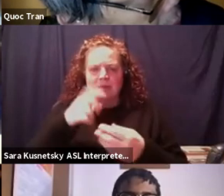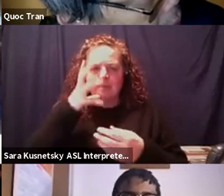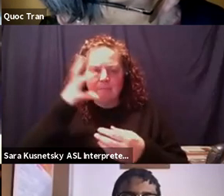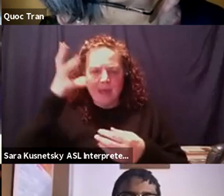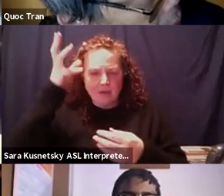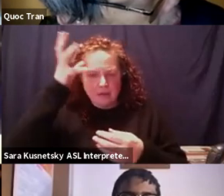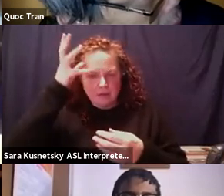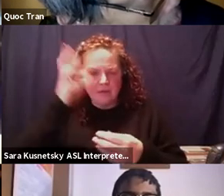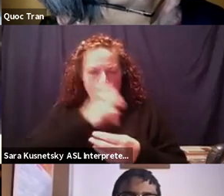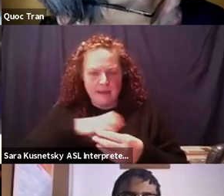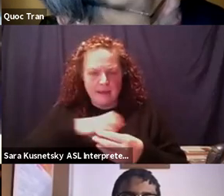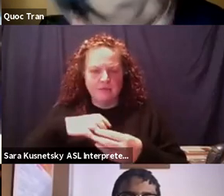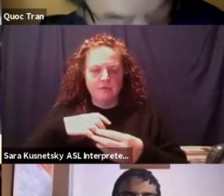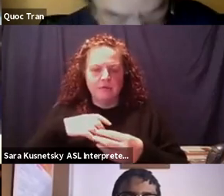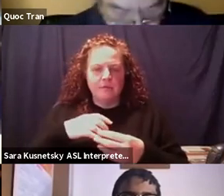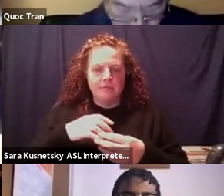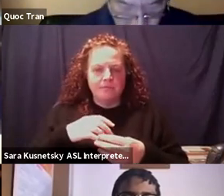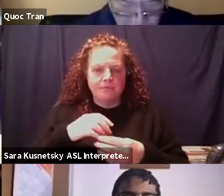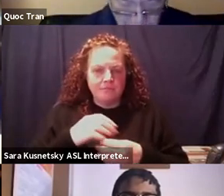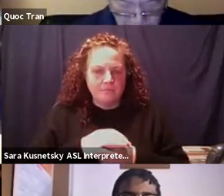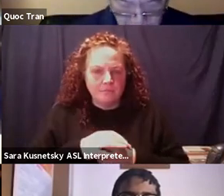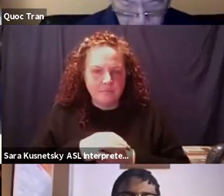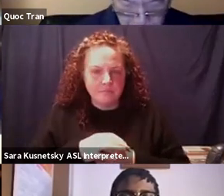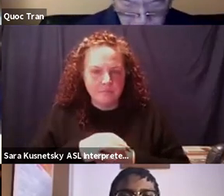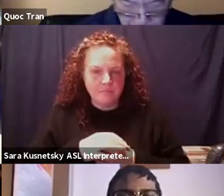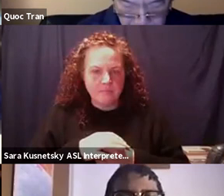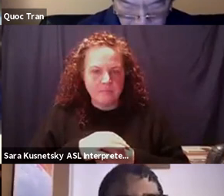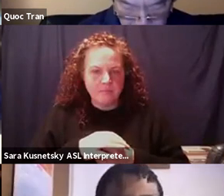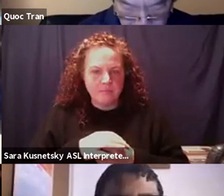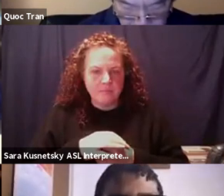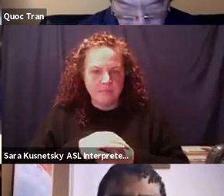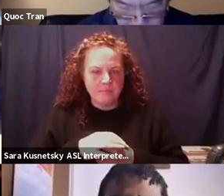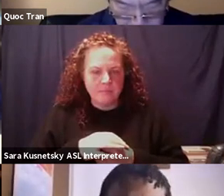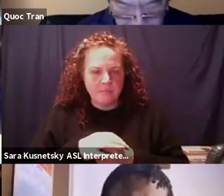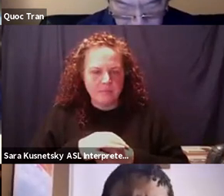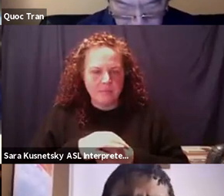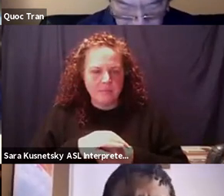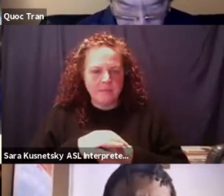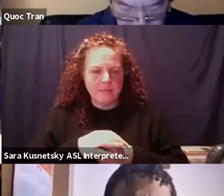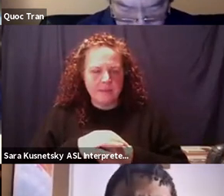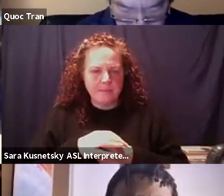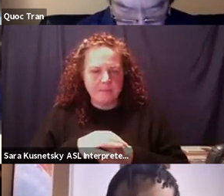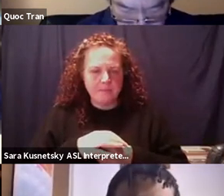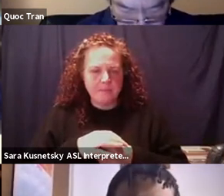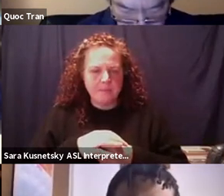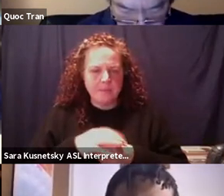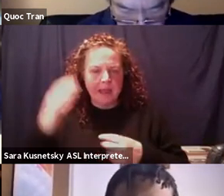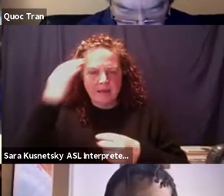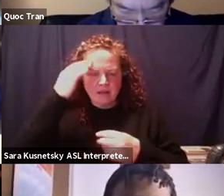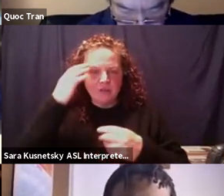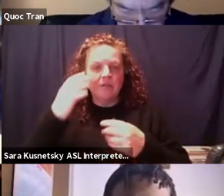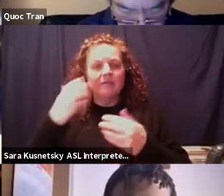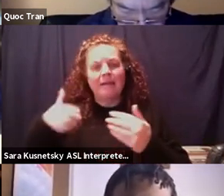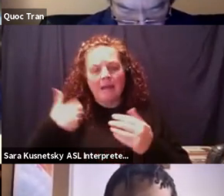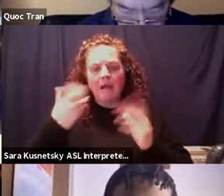the parent council and the site council. I want to first acknowledge the incredible young people who share their thoughts, dreams, and